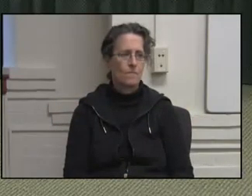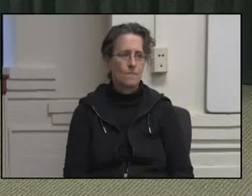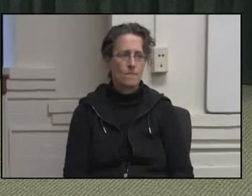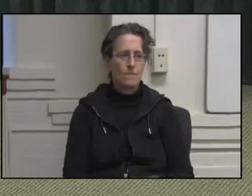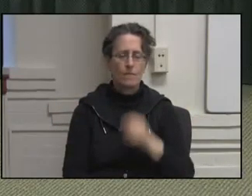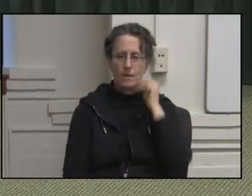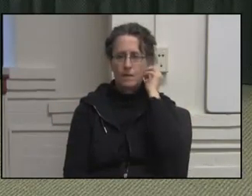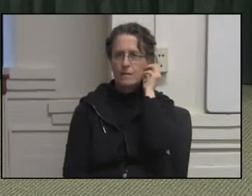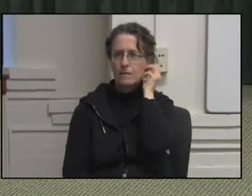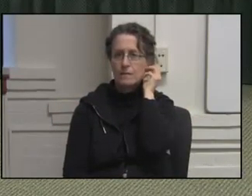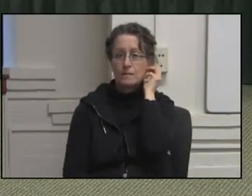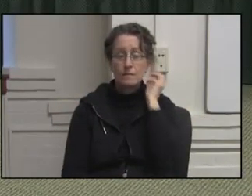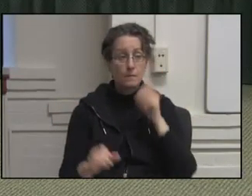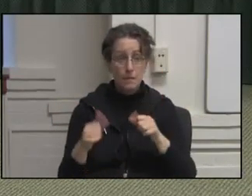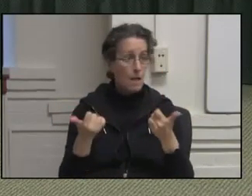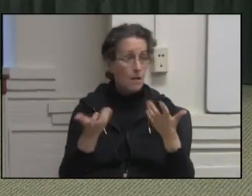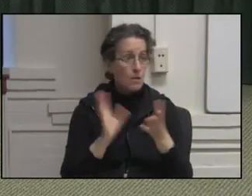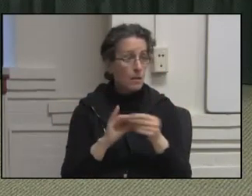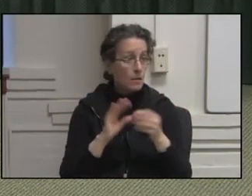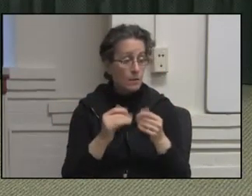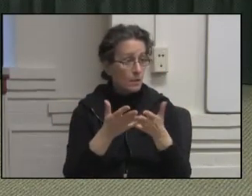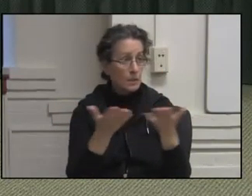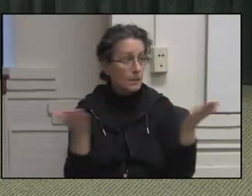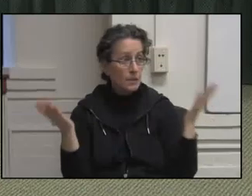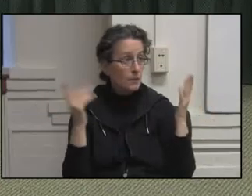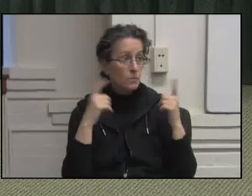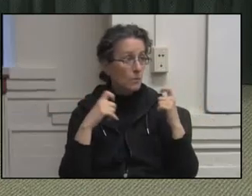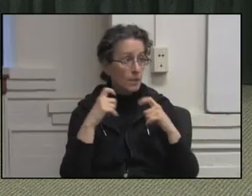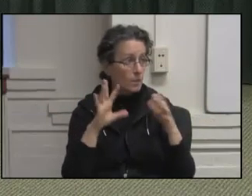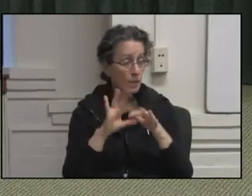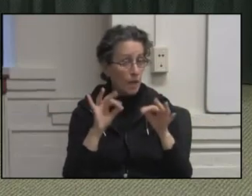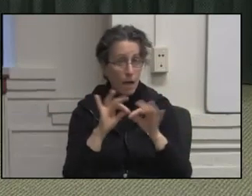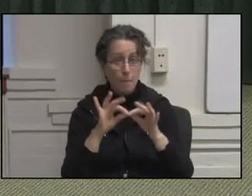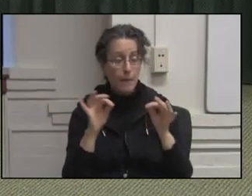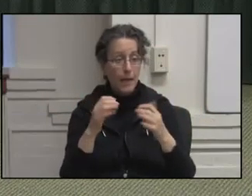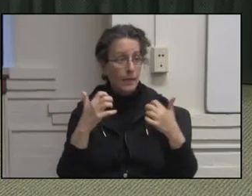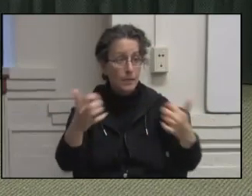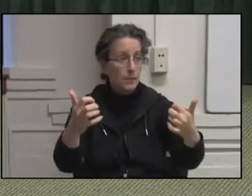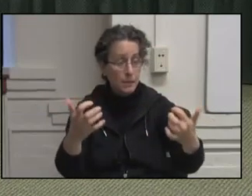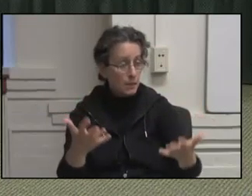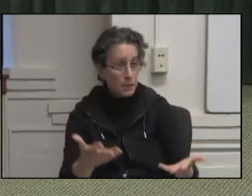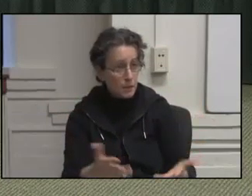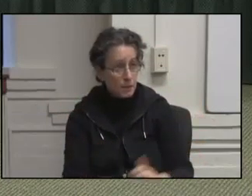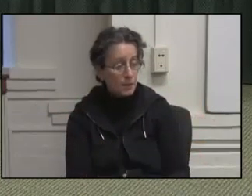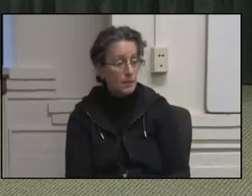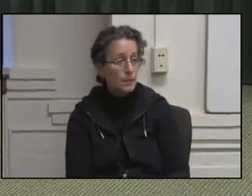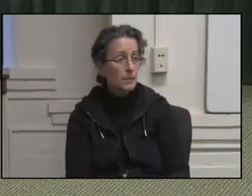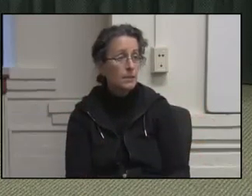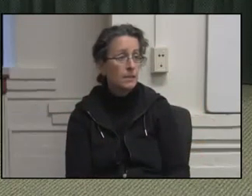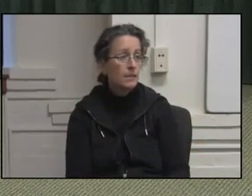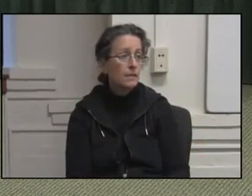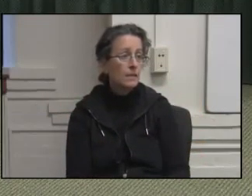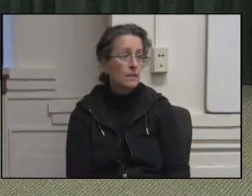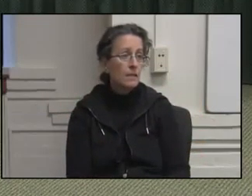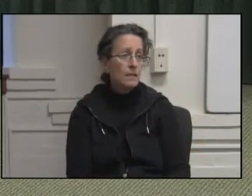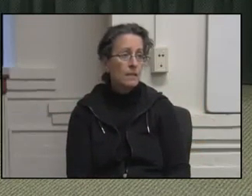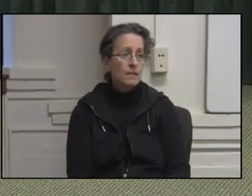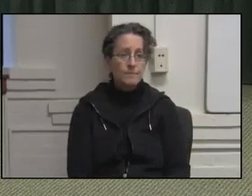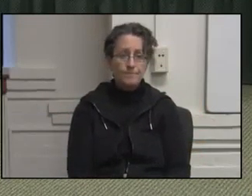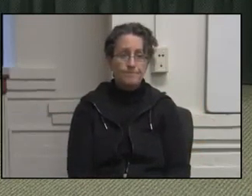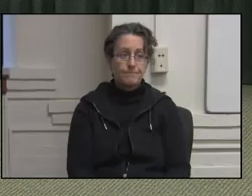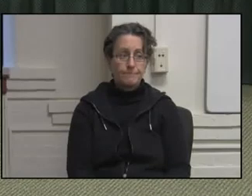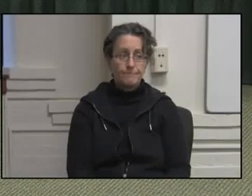board? Anybody from the public want to have a question or a comment about the Main Street water pipe